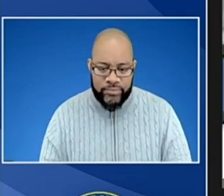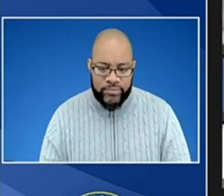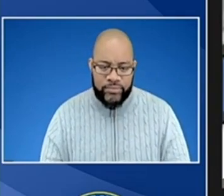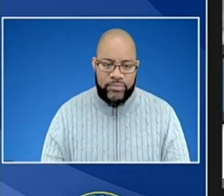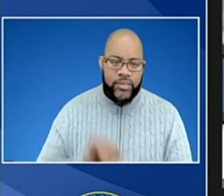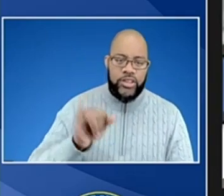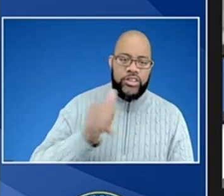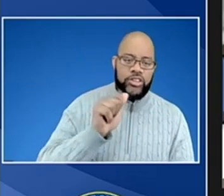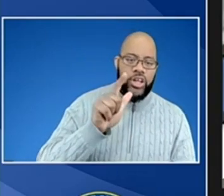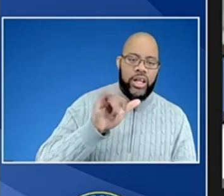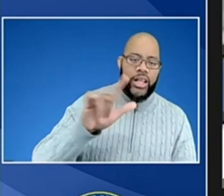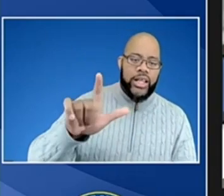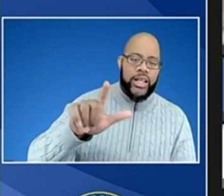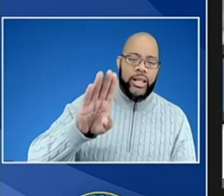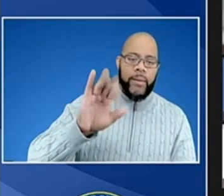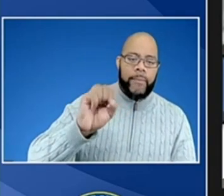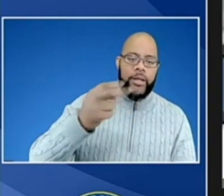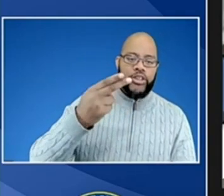Bishop.